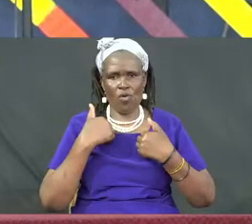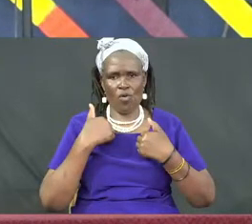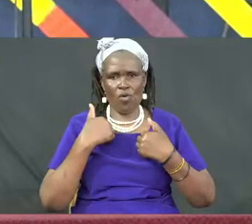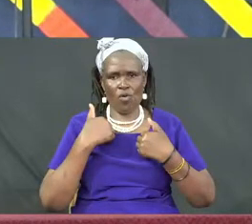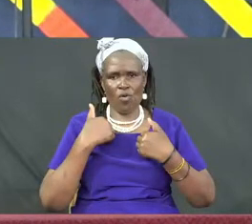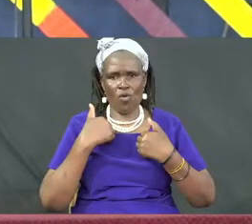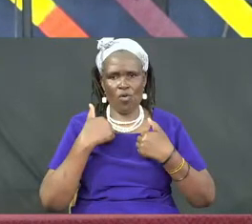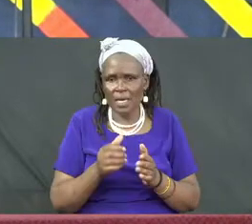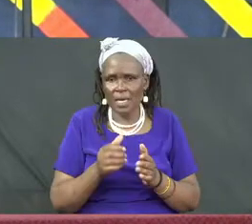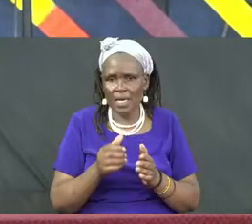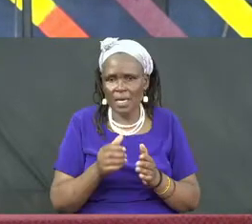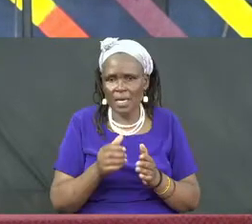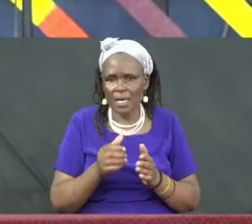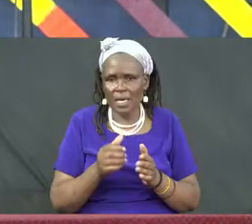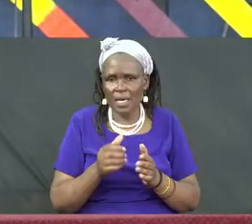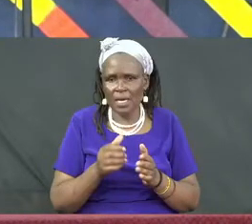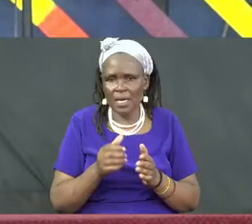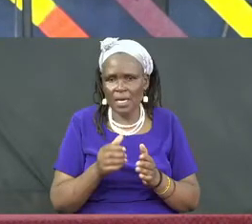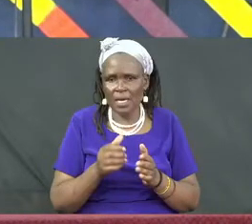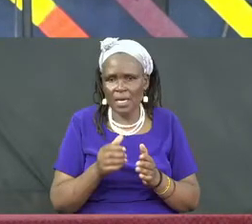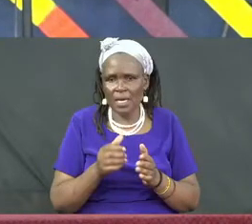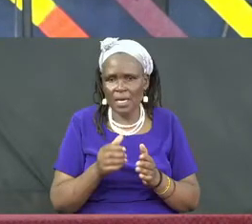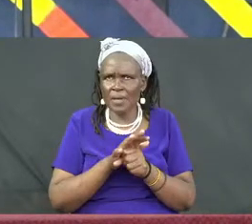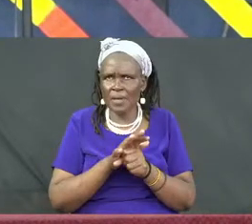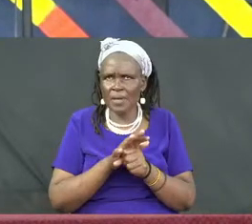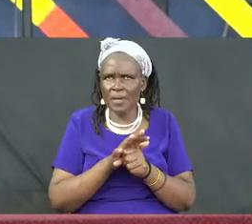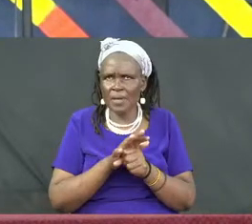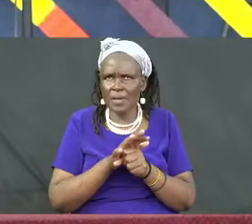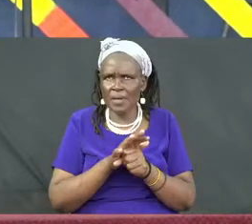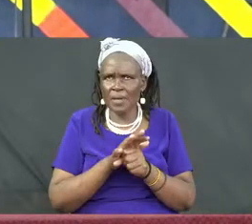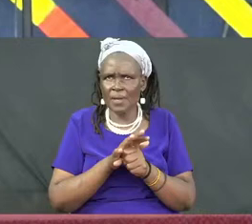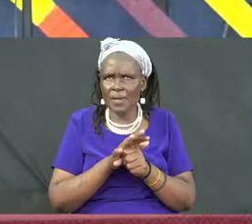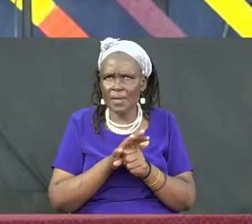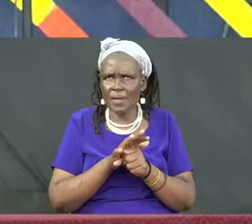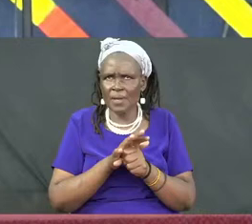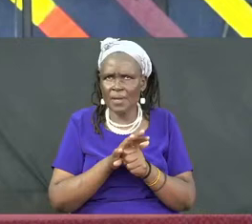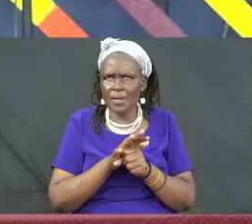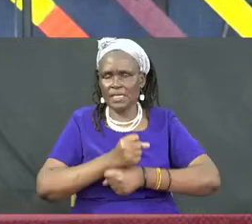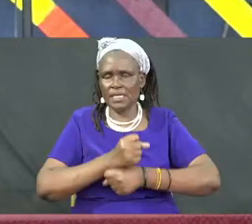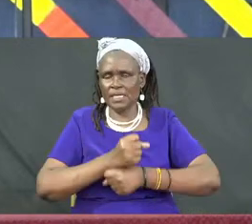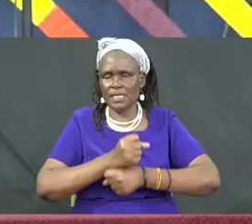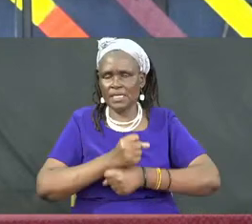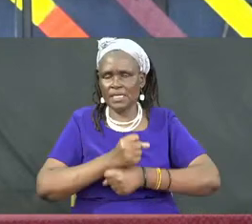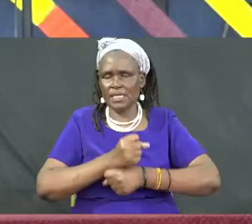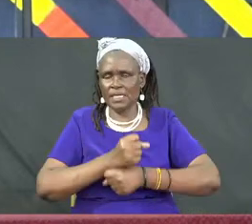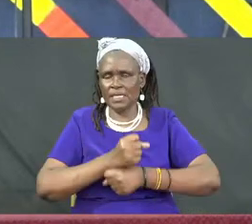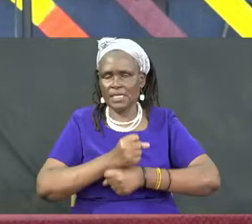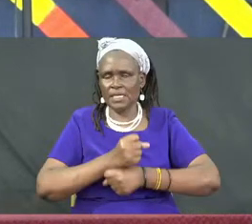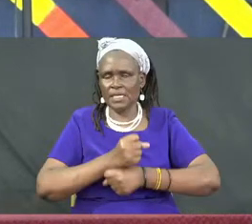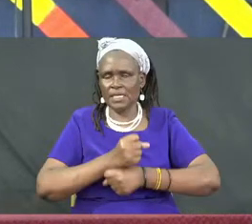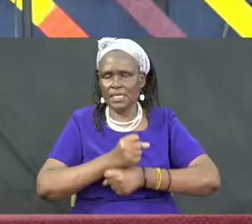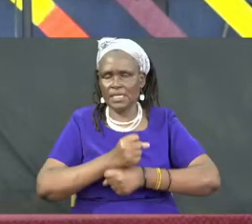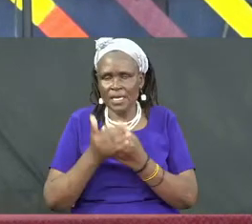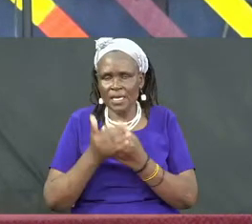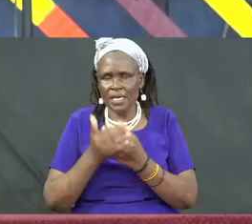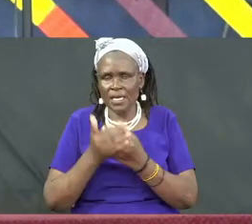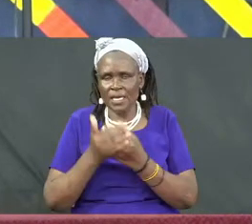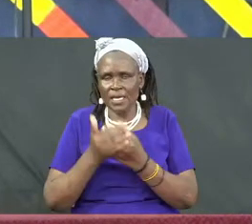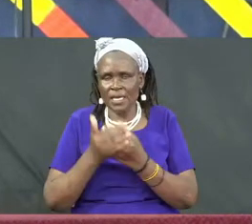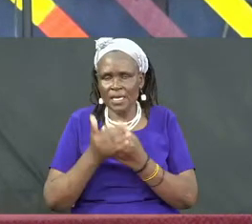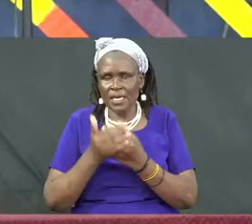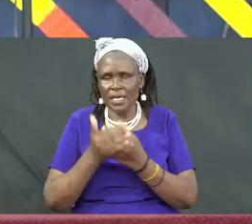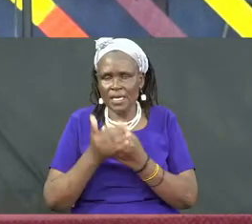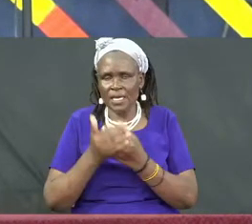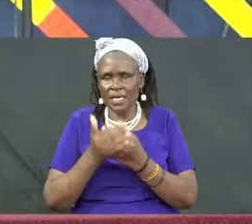aside, if you look at major organizations that actually provide health care, do you know what their symbol